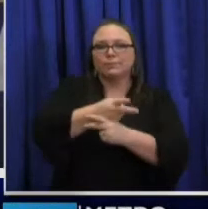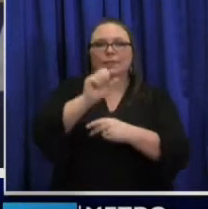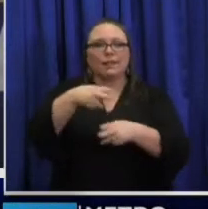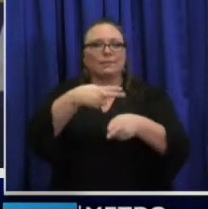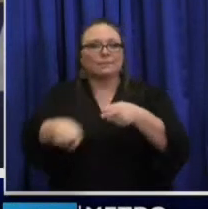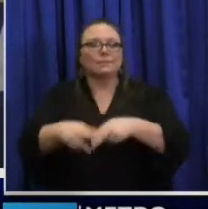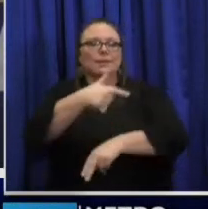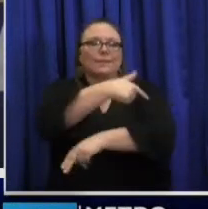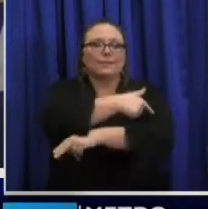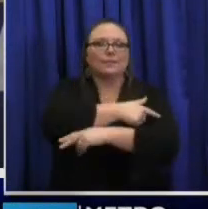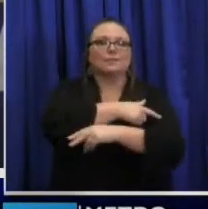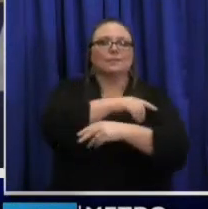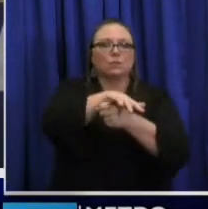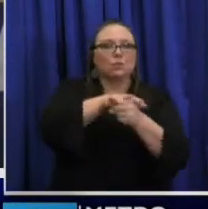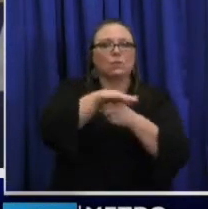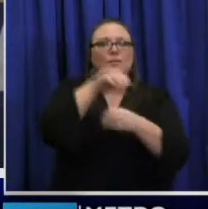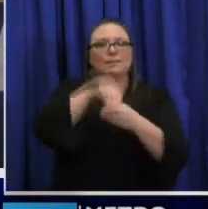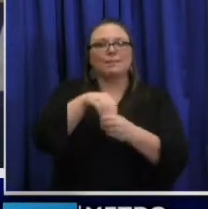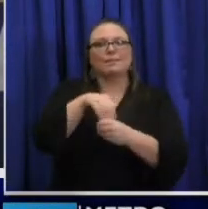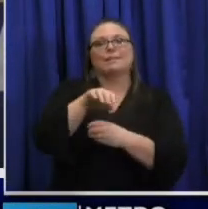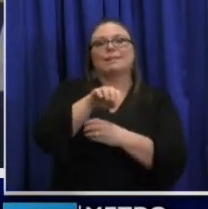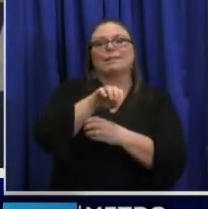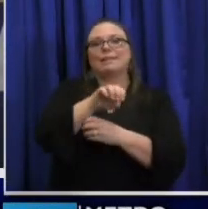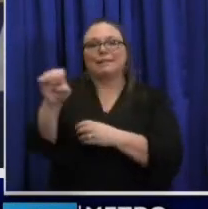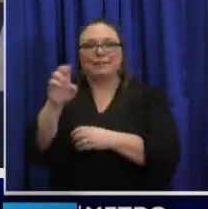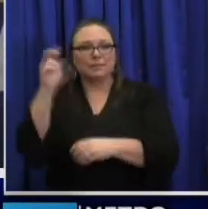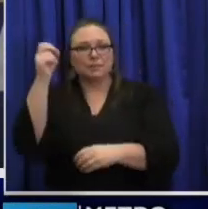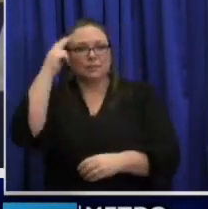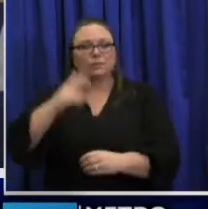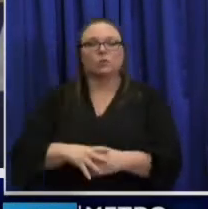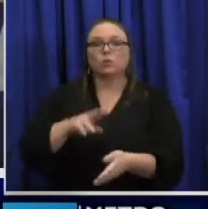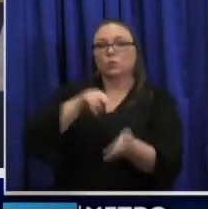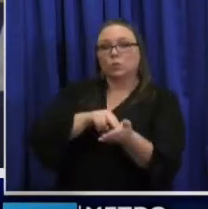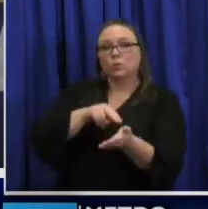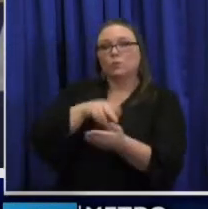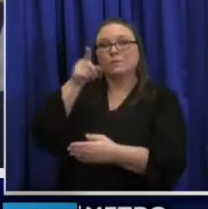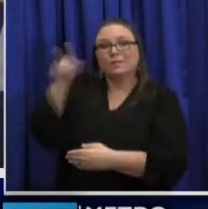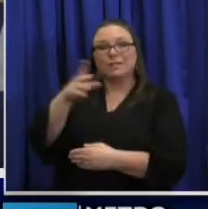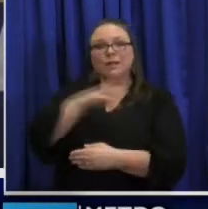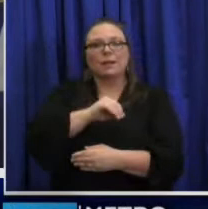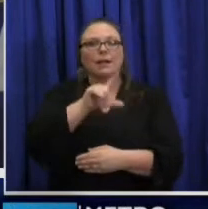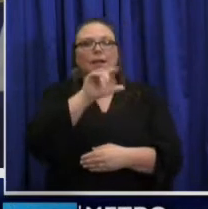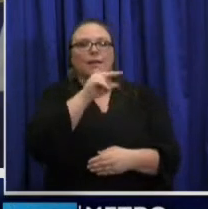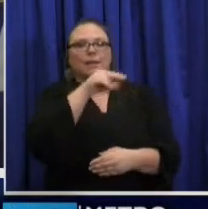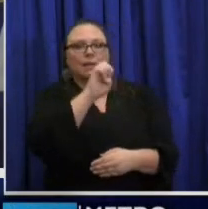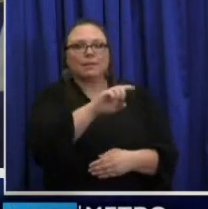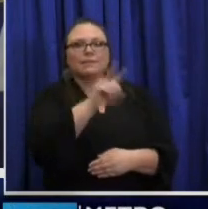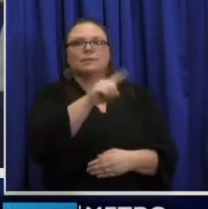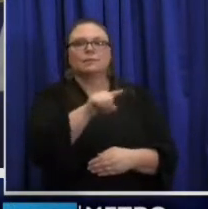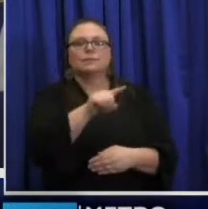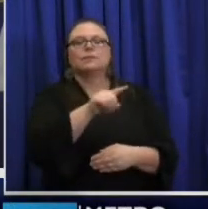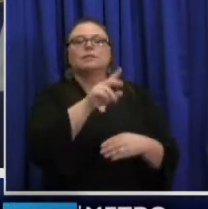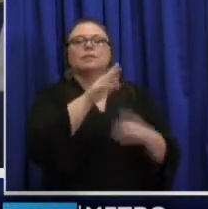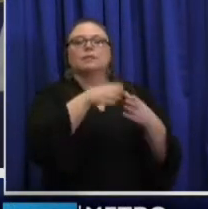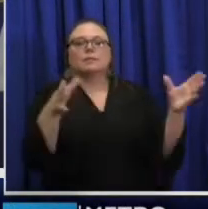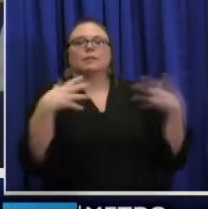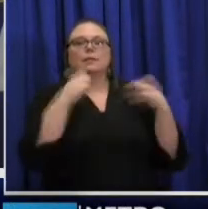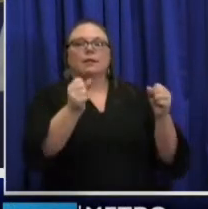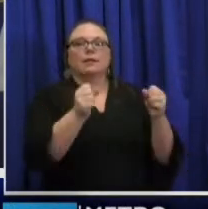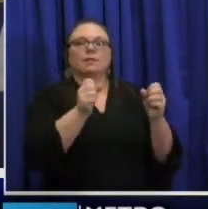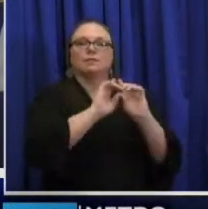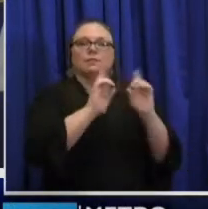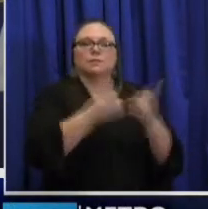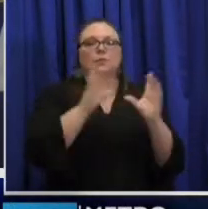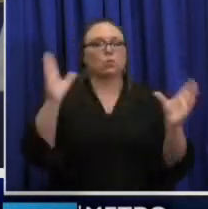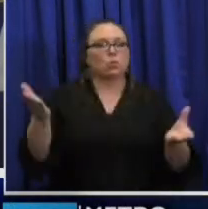vaccine location in East Nashville. Nurses at that location and the Lens Public Health Department have been offering the vaccine in